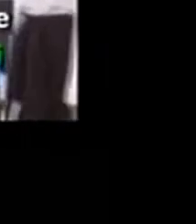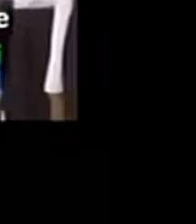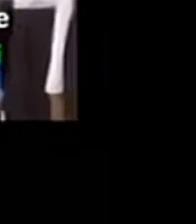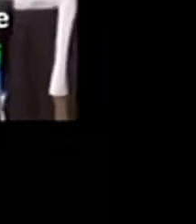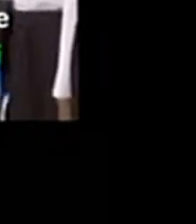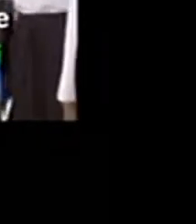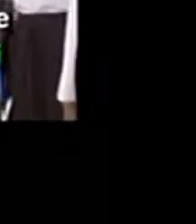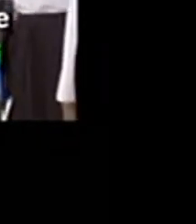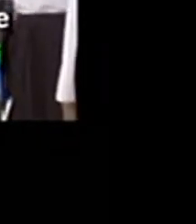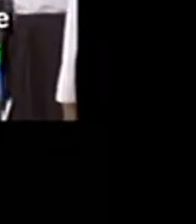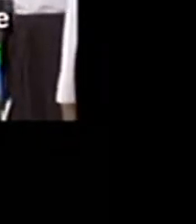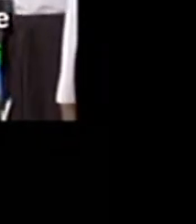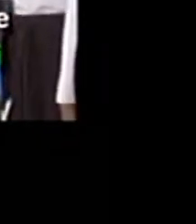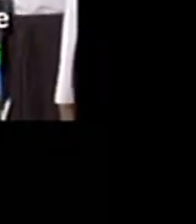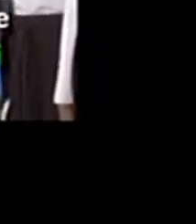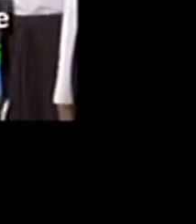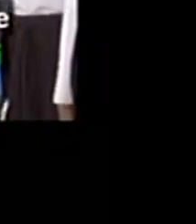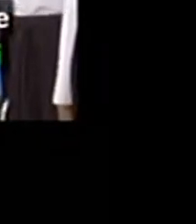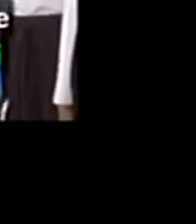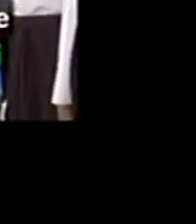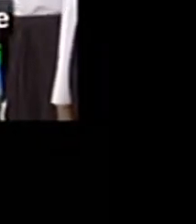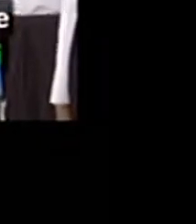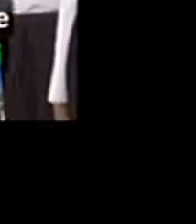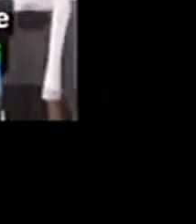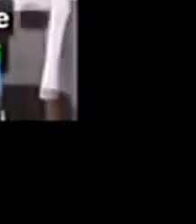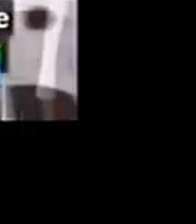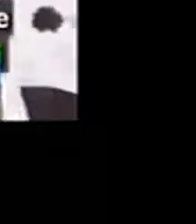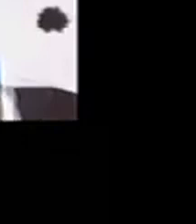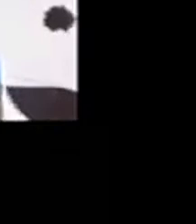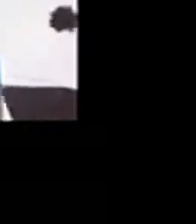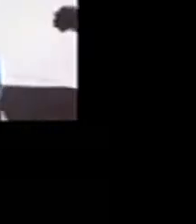way. Who touched my clothes?